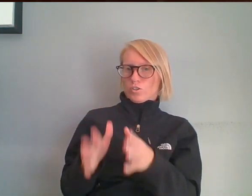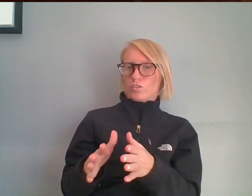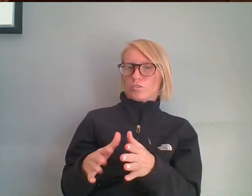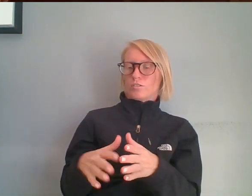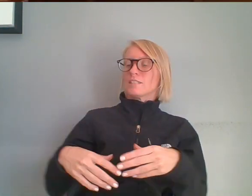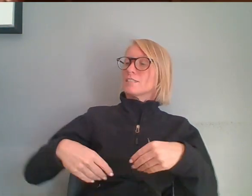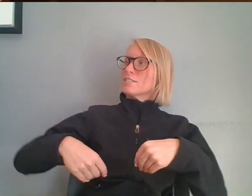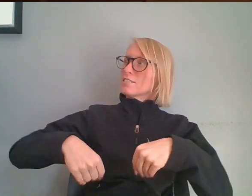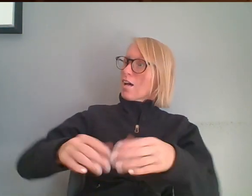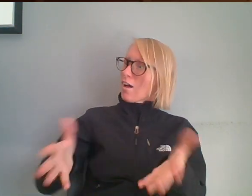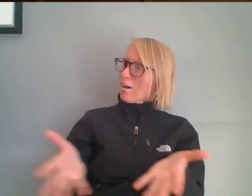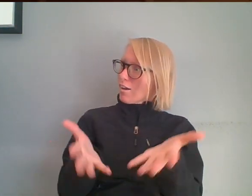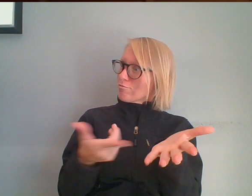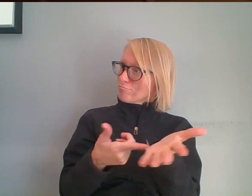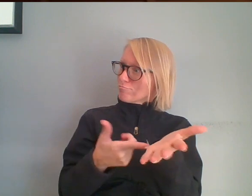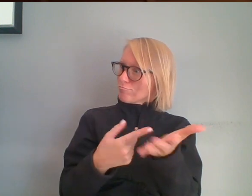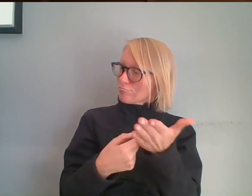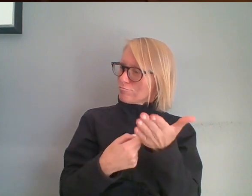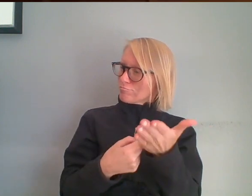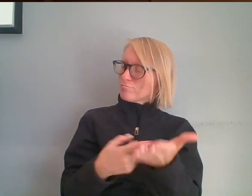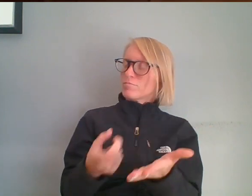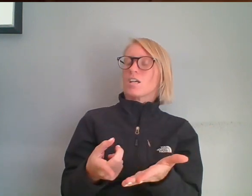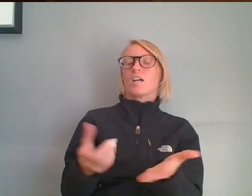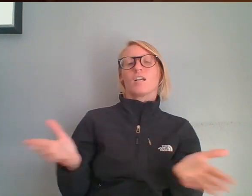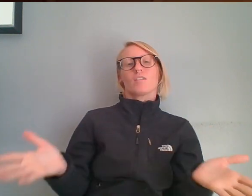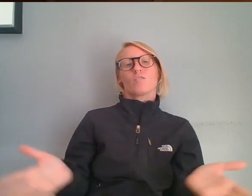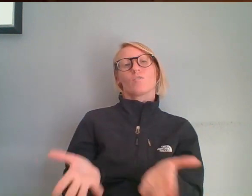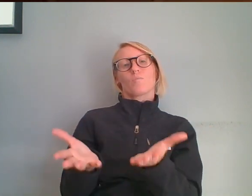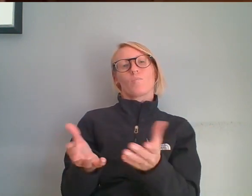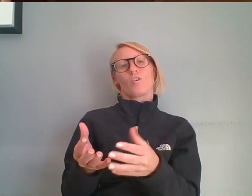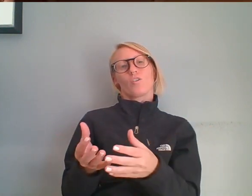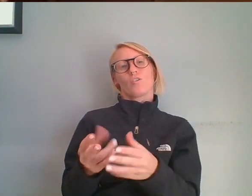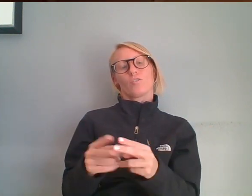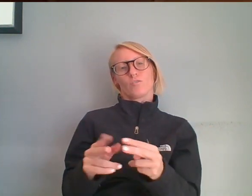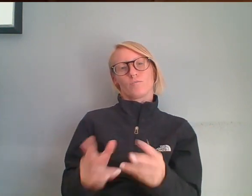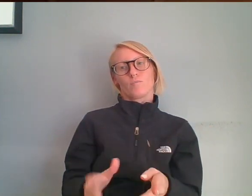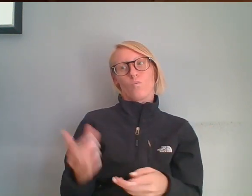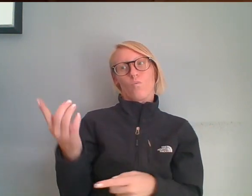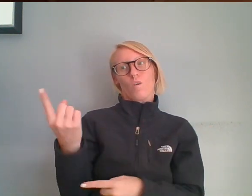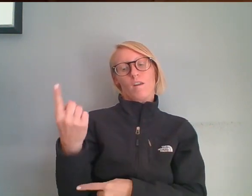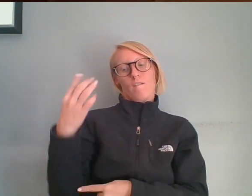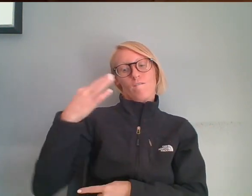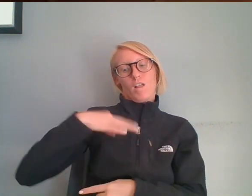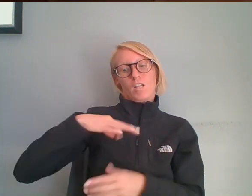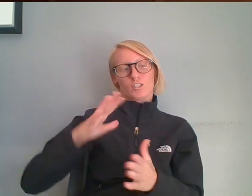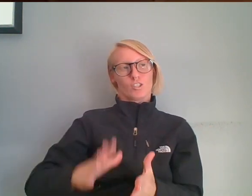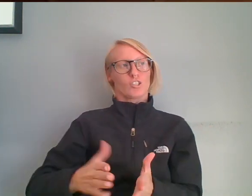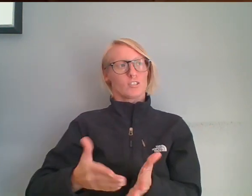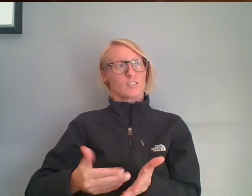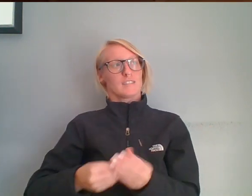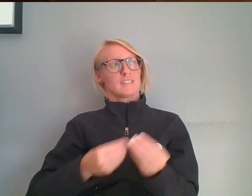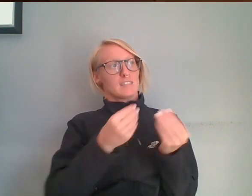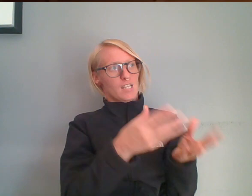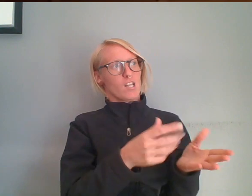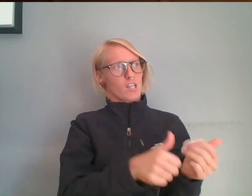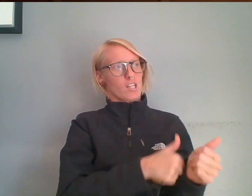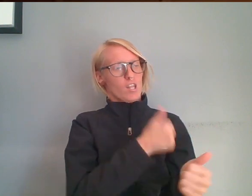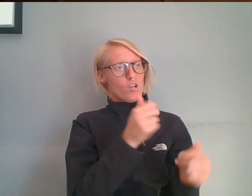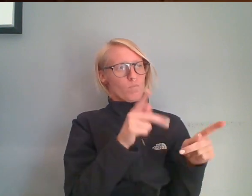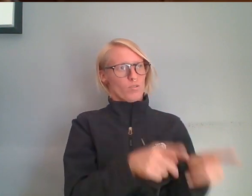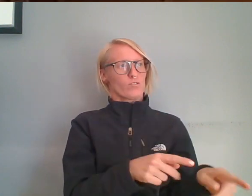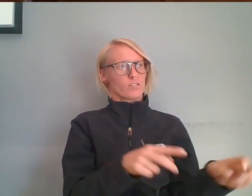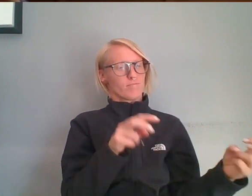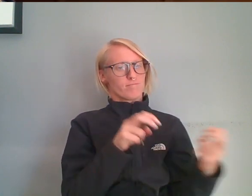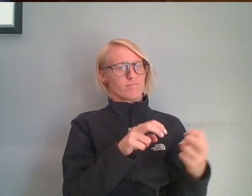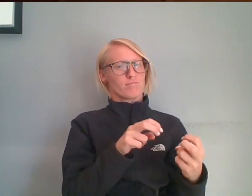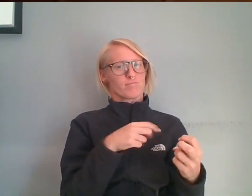partner. Okay? So get with your partner. One of you will volunteer to sell to the other. Okay? Sell a Slinky